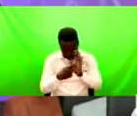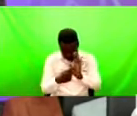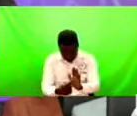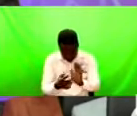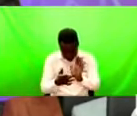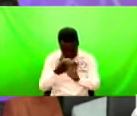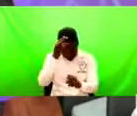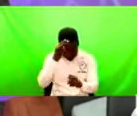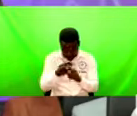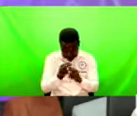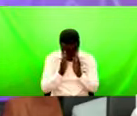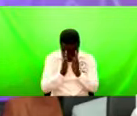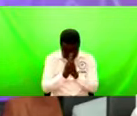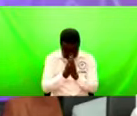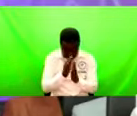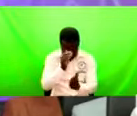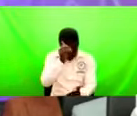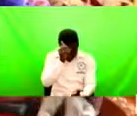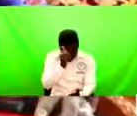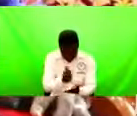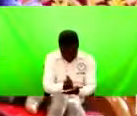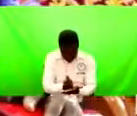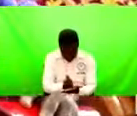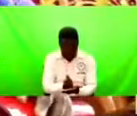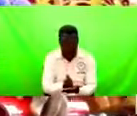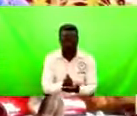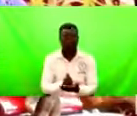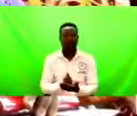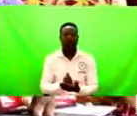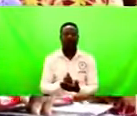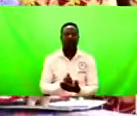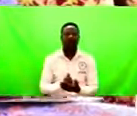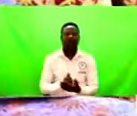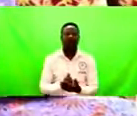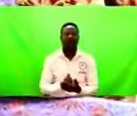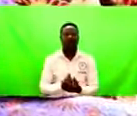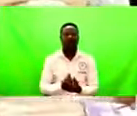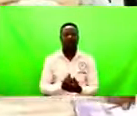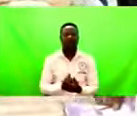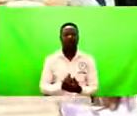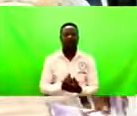Jesus have we prayed. Amen. Thank you.